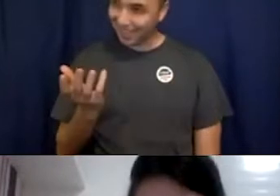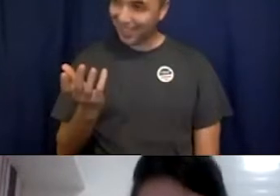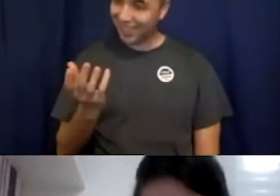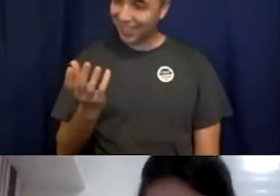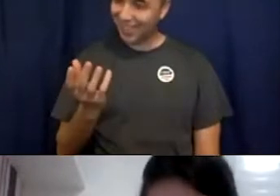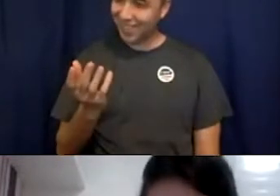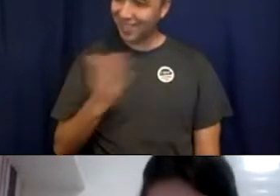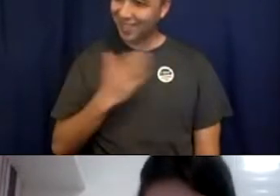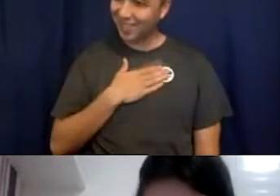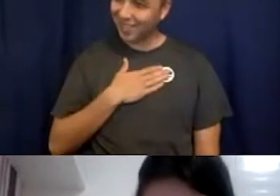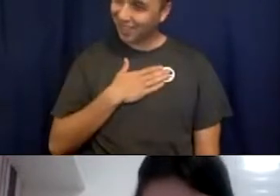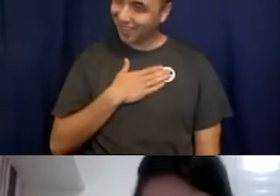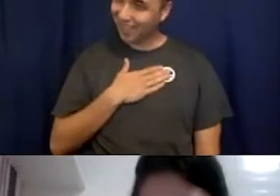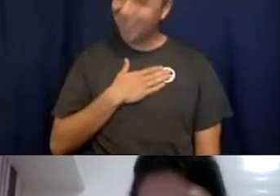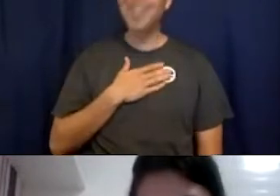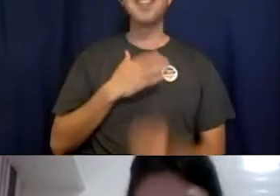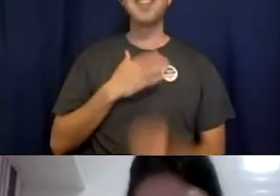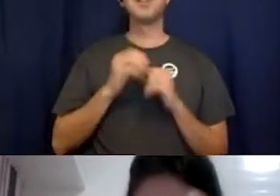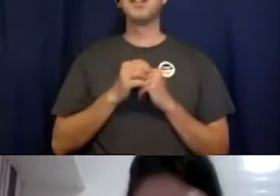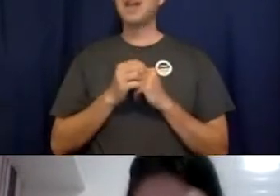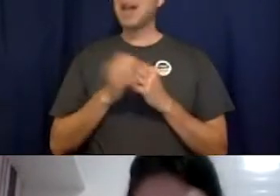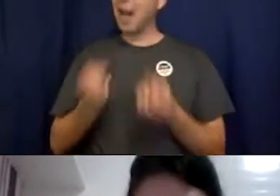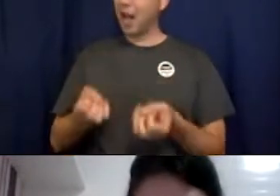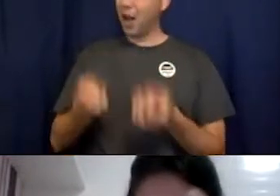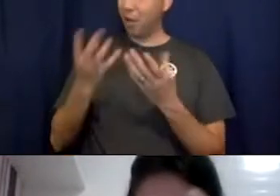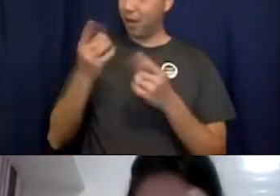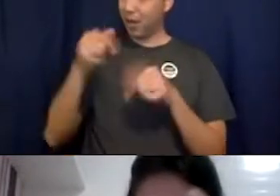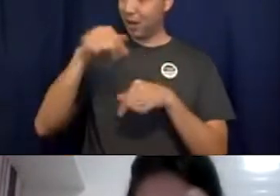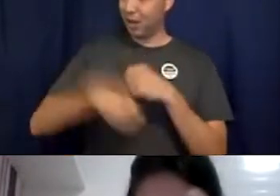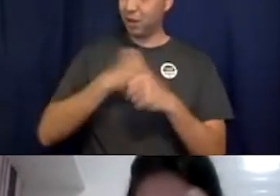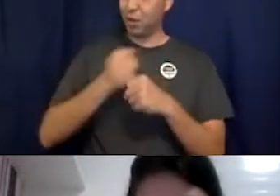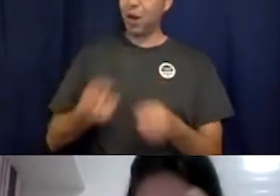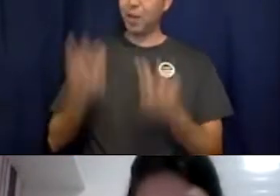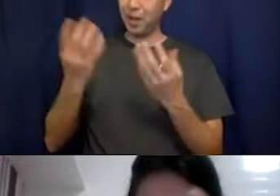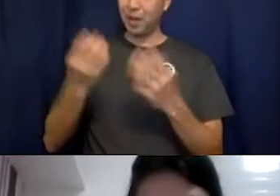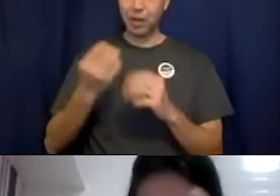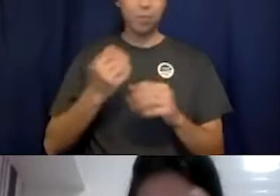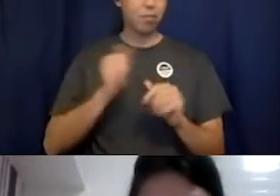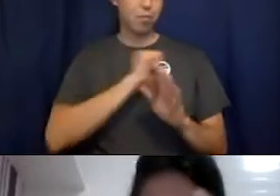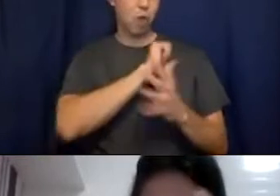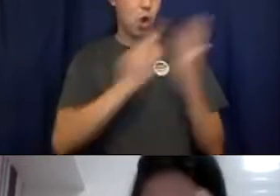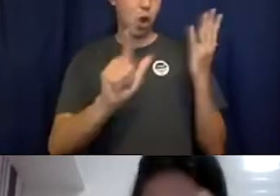screen share. I would like to see that, please. Okay.